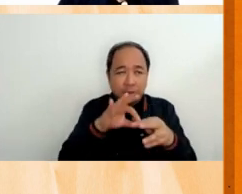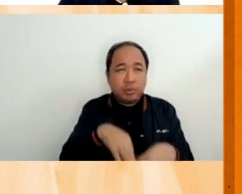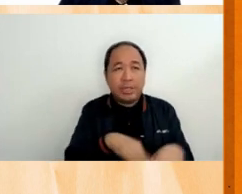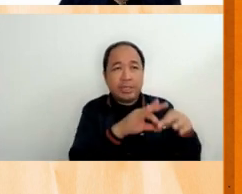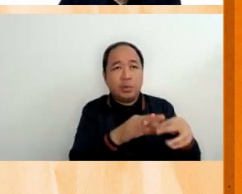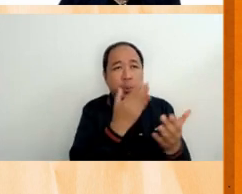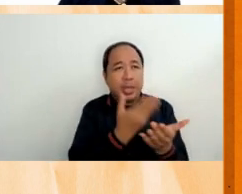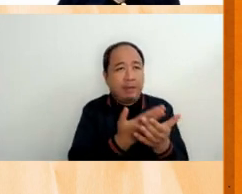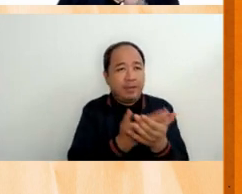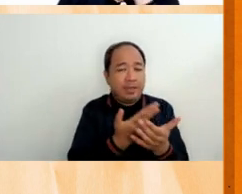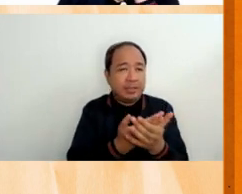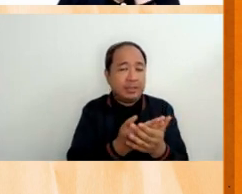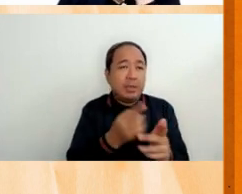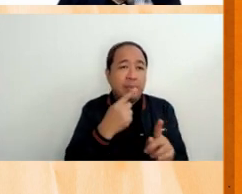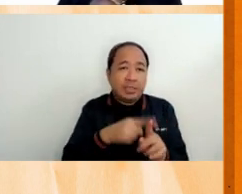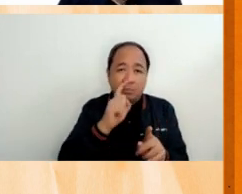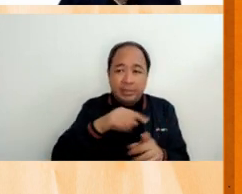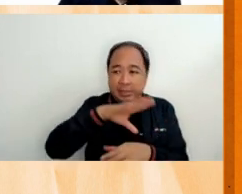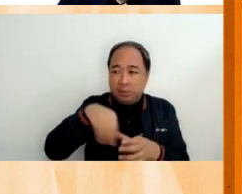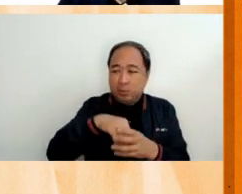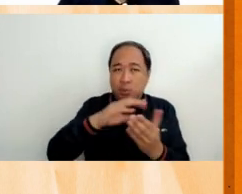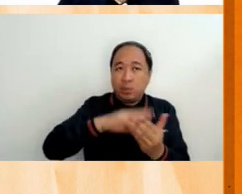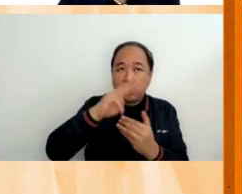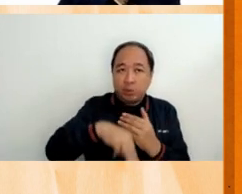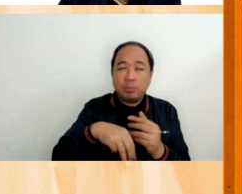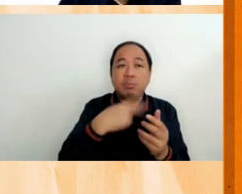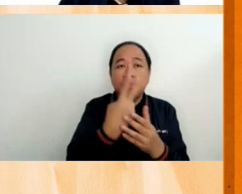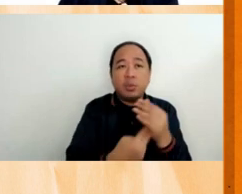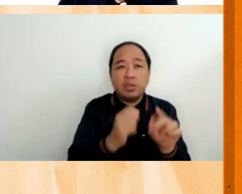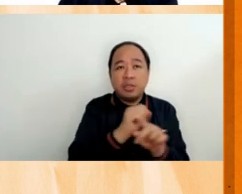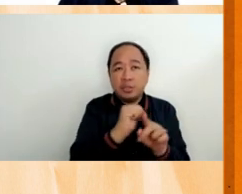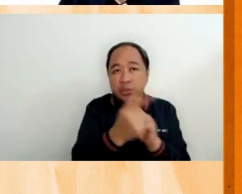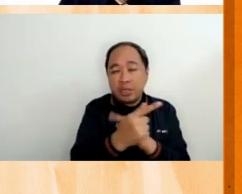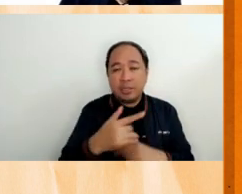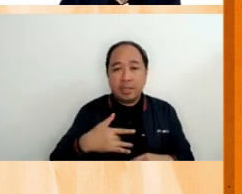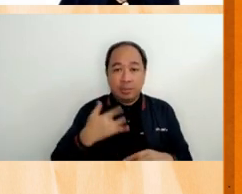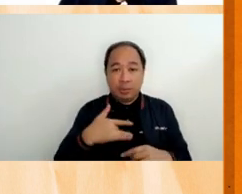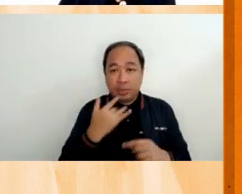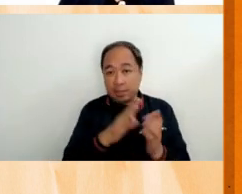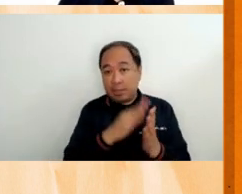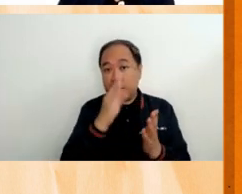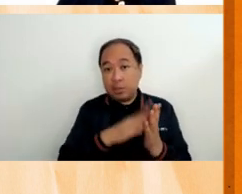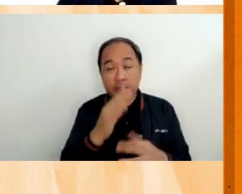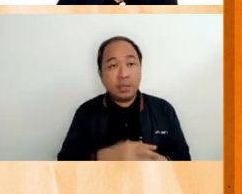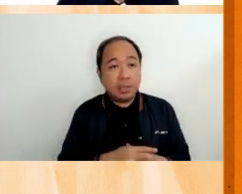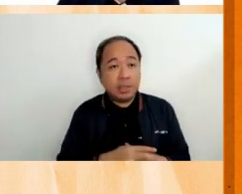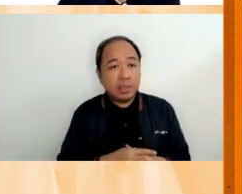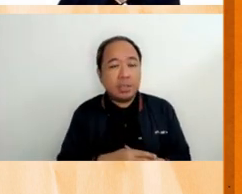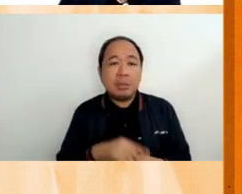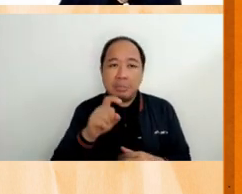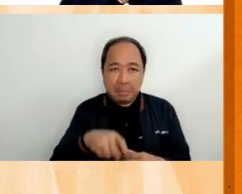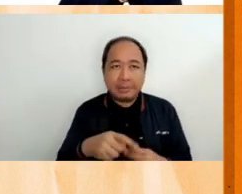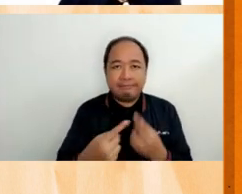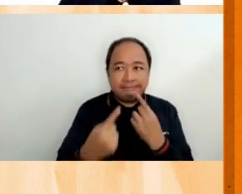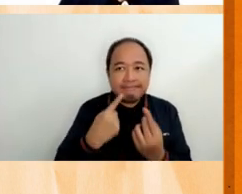no, positive behavioral interventions, and support. We want to be able to talk about mental health,